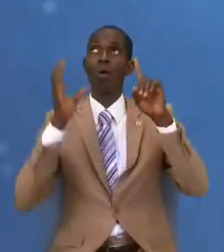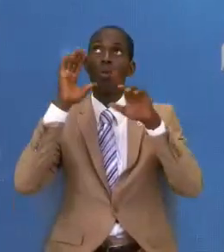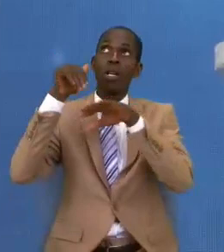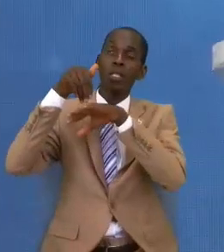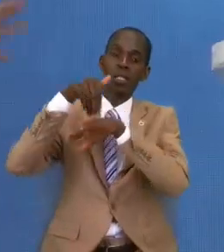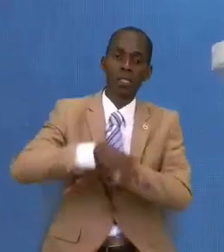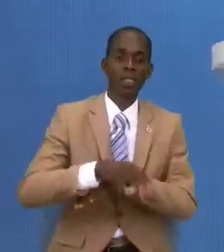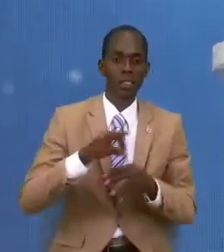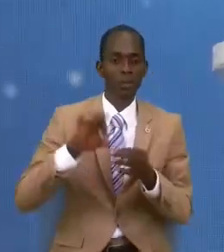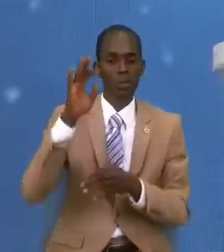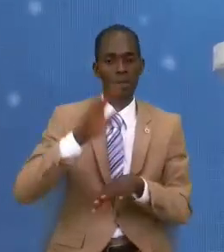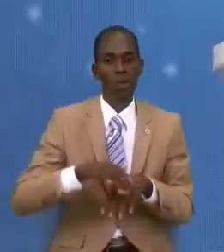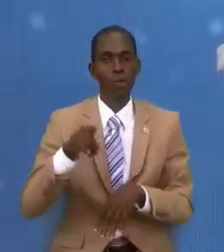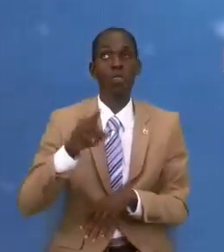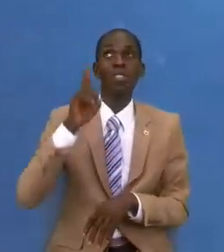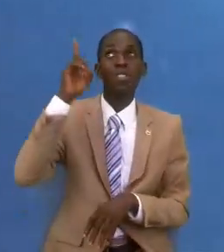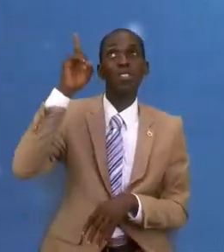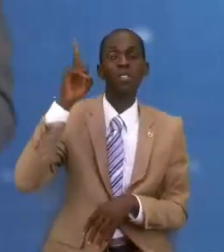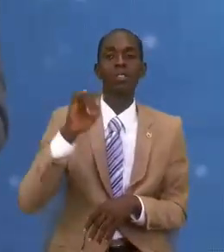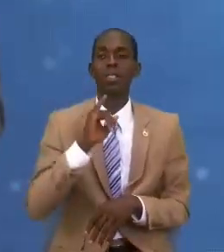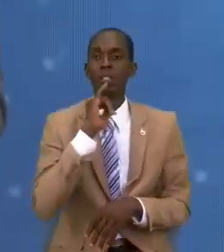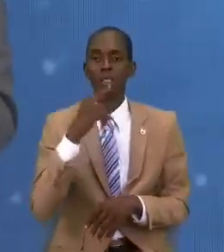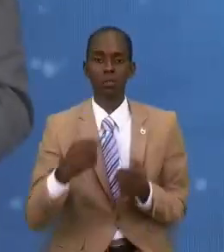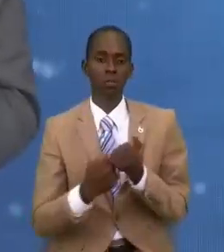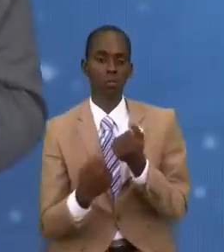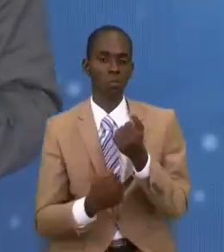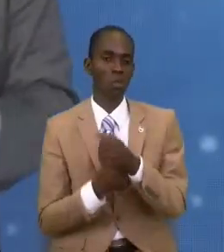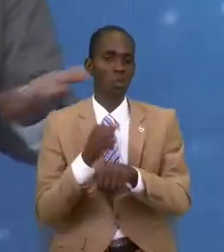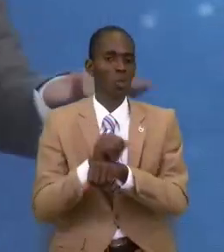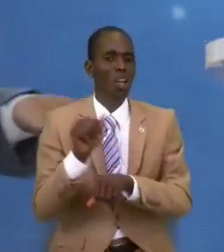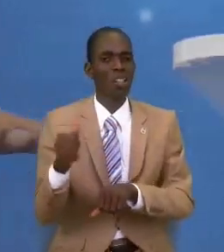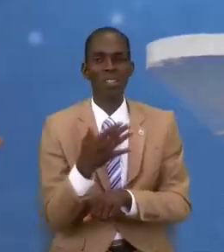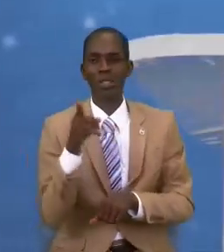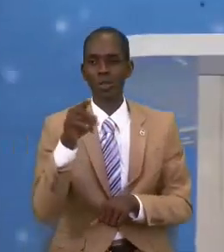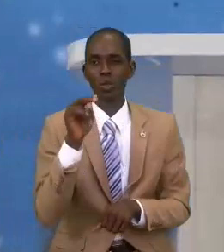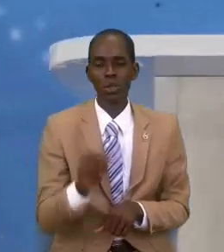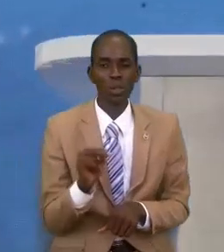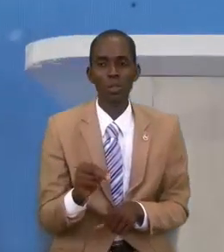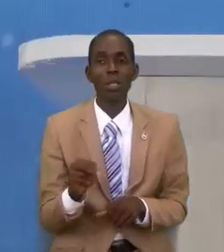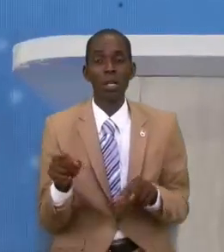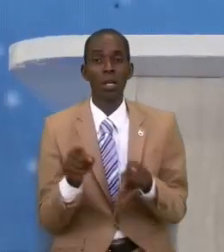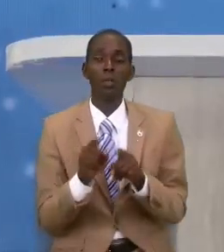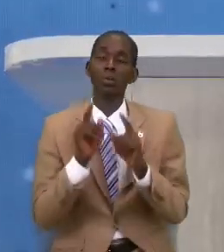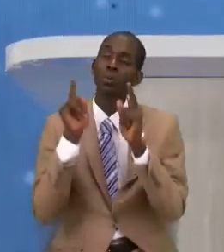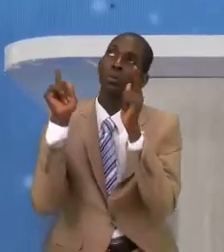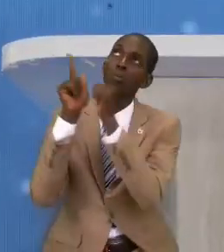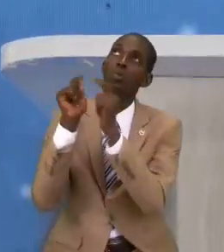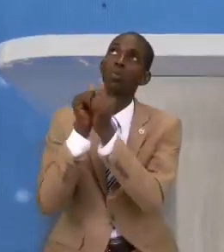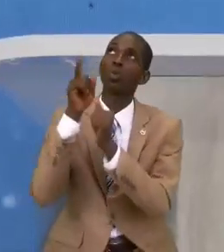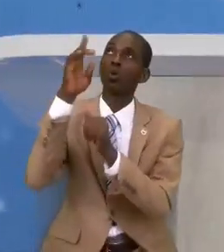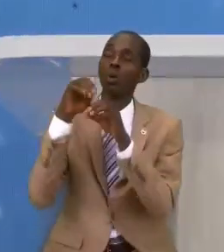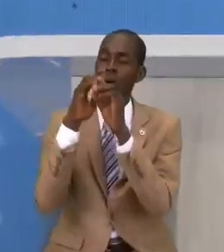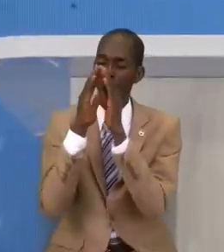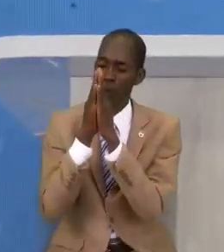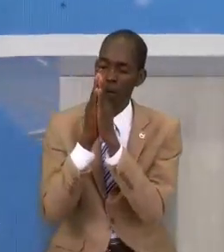we need, everything we need as we approach God in prayer, what plea do we have? What excuse do we have? And